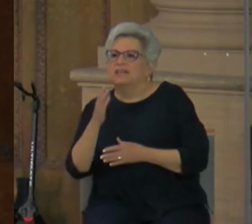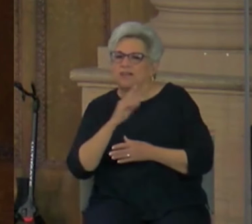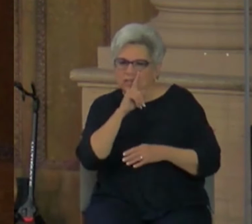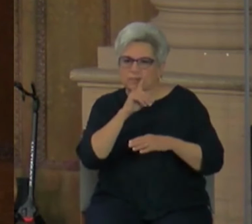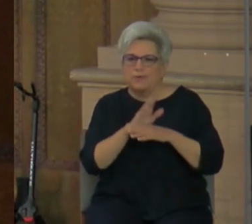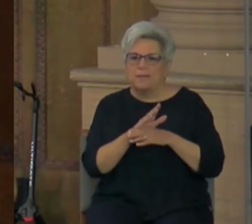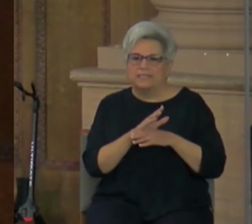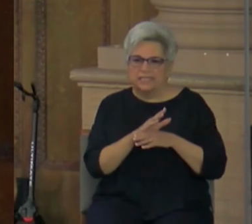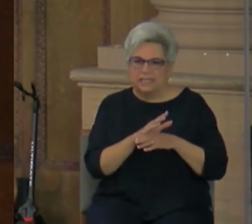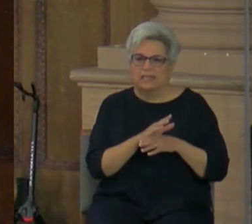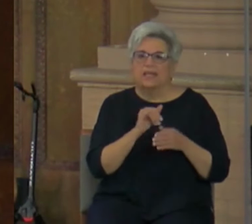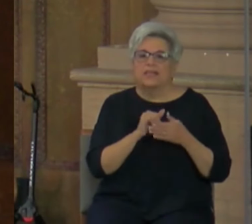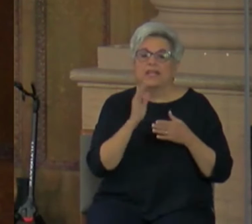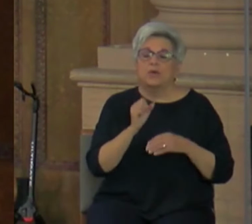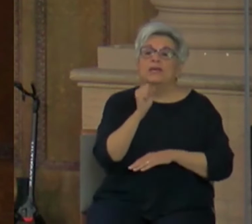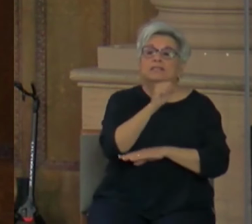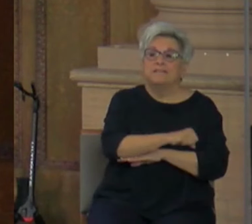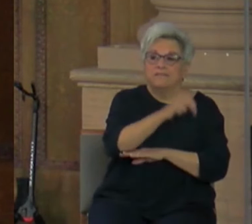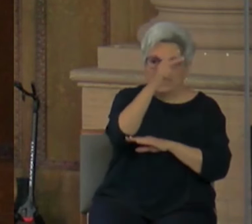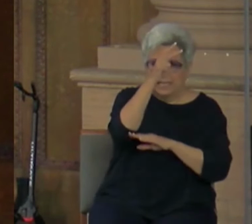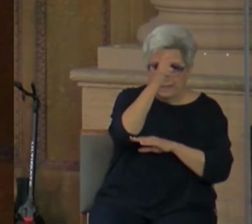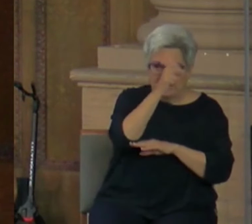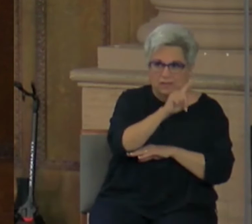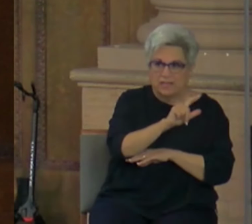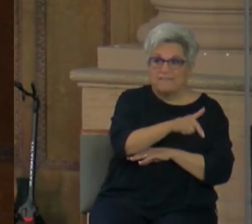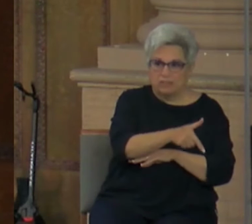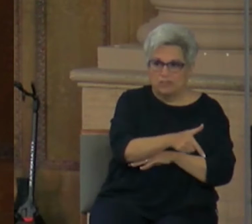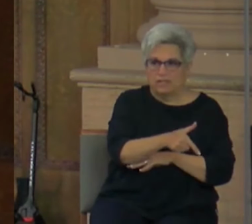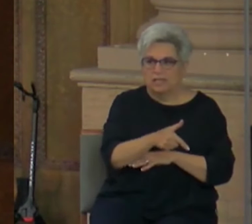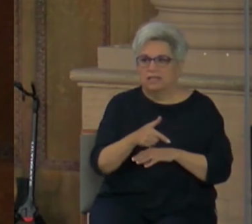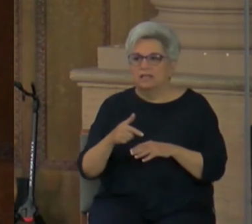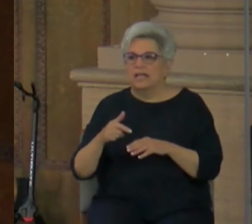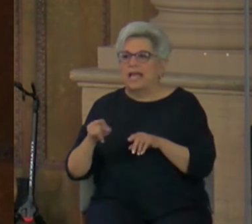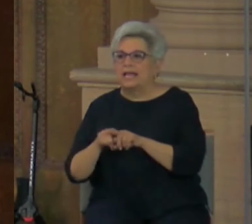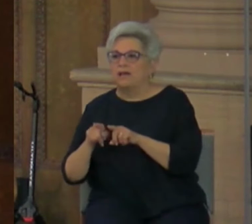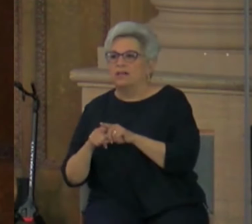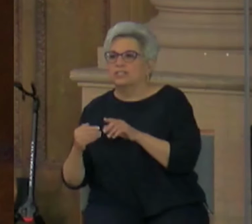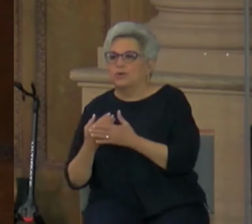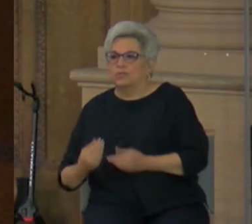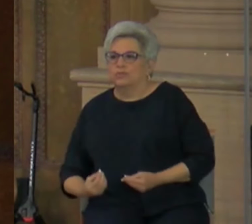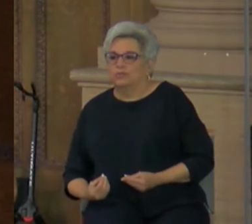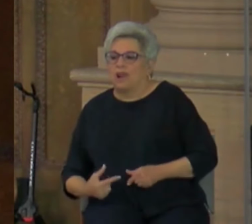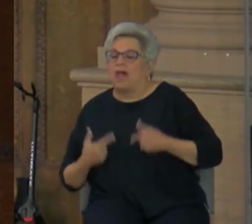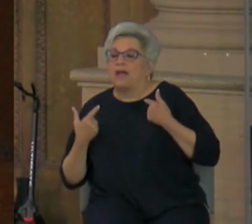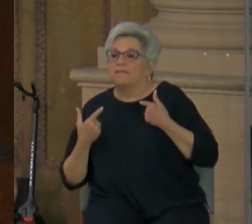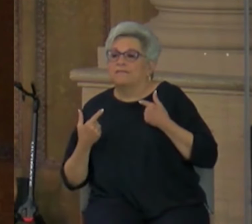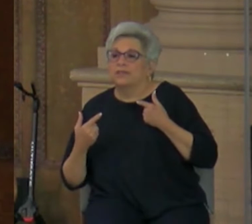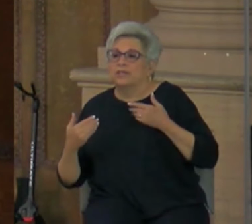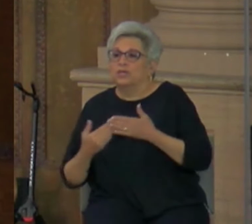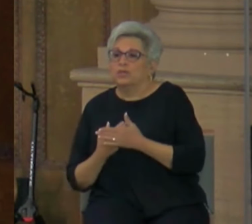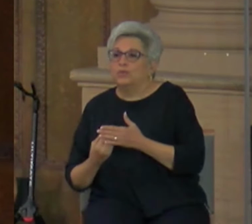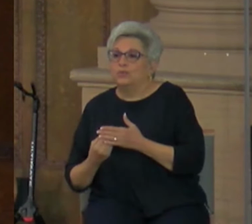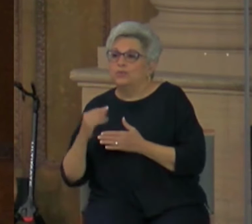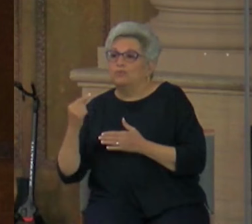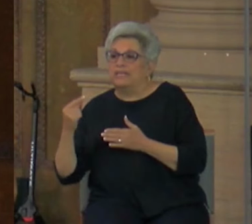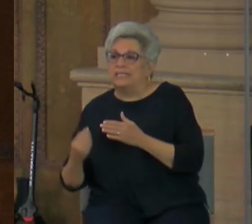defeat of evil, the defeat of his enemies, but then two, new life and growth and green on the other side of